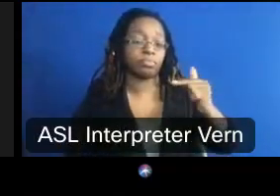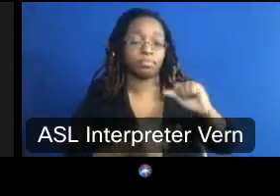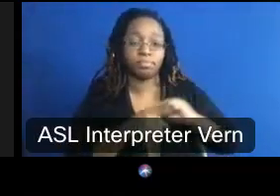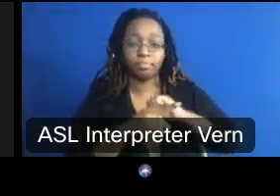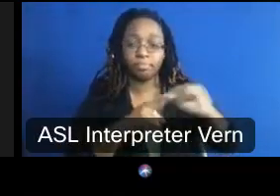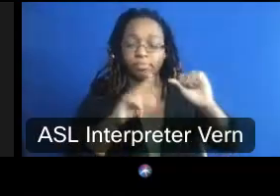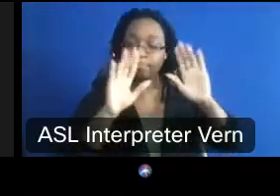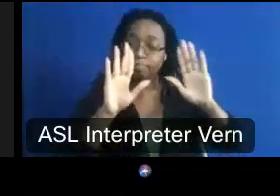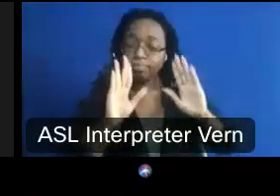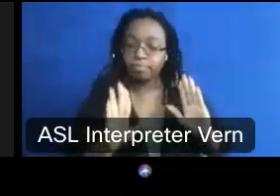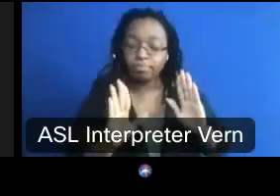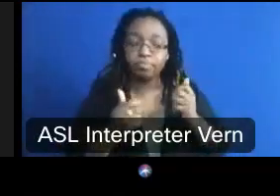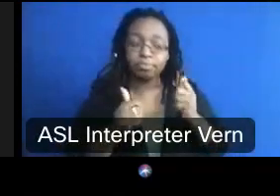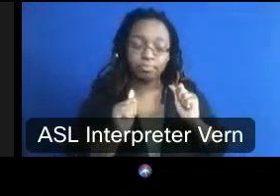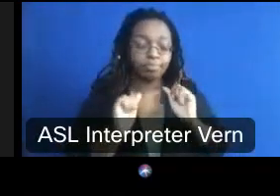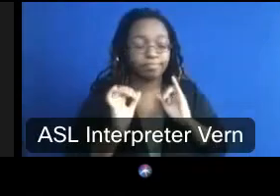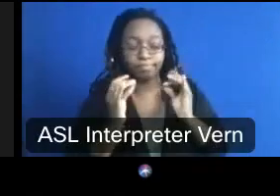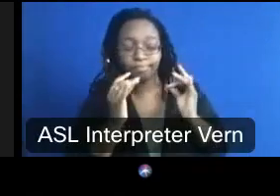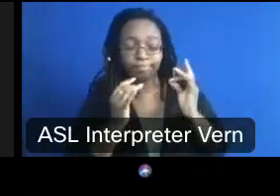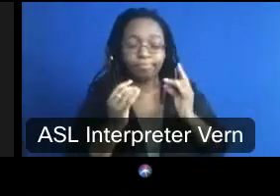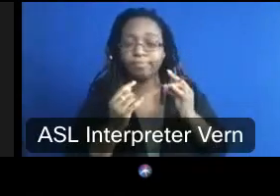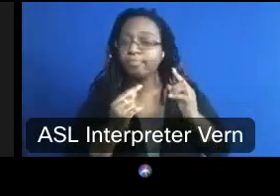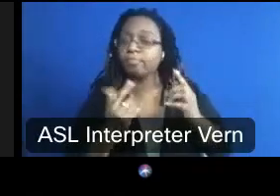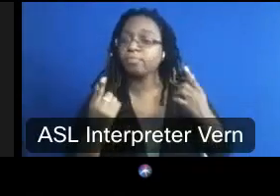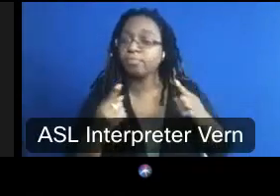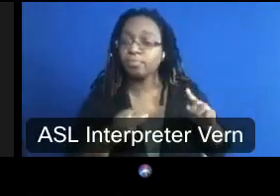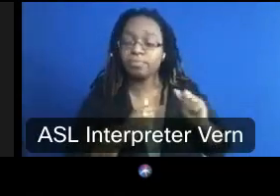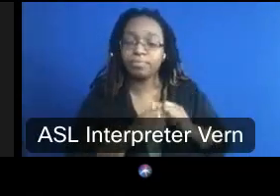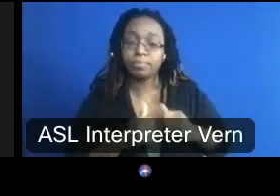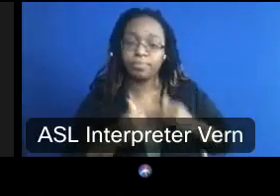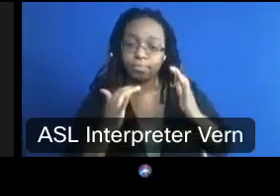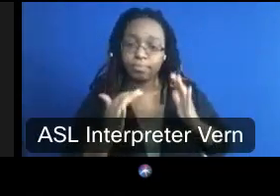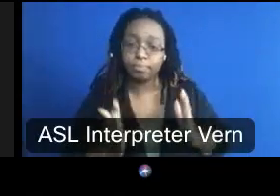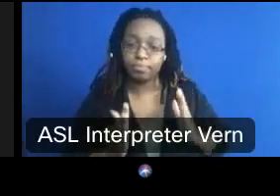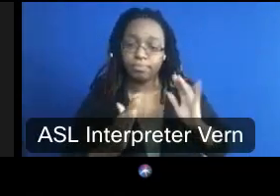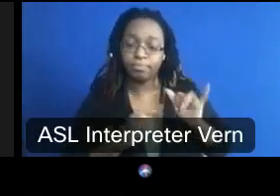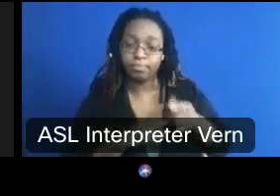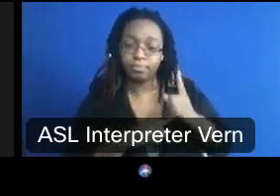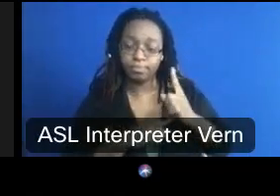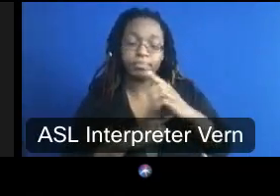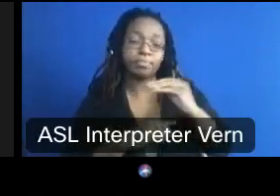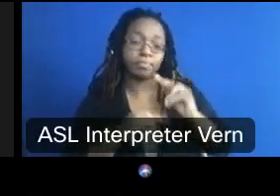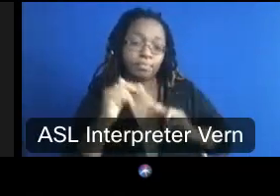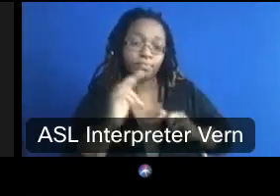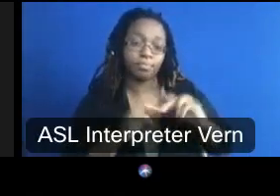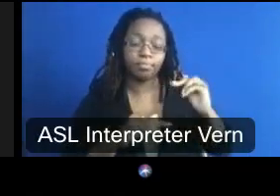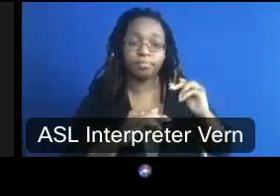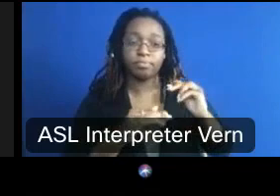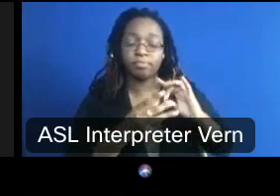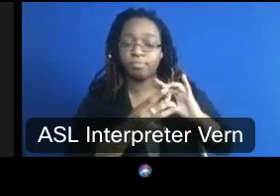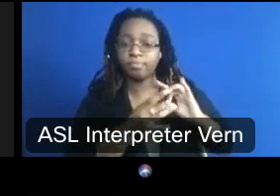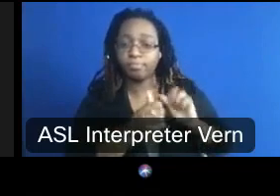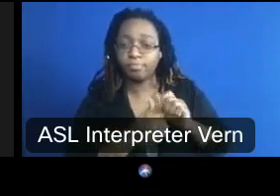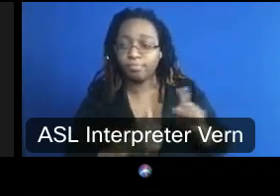a sense of where the survivor is at, and really building rapport with them as well.